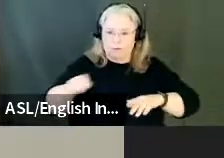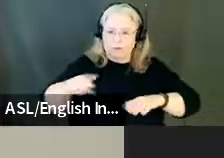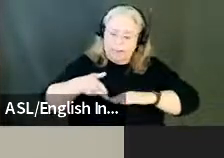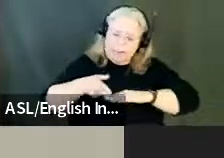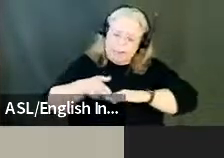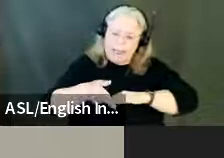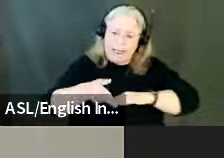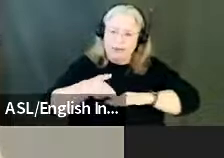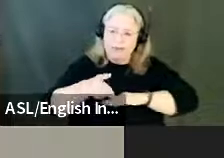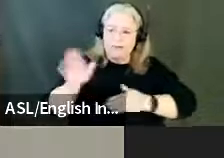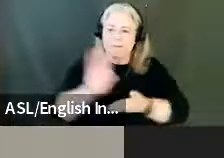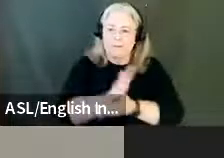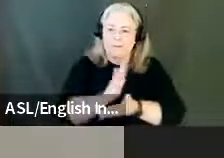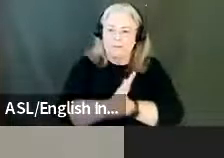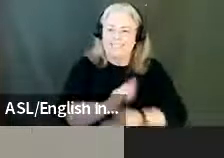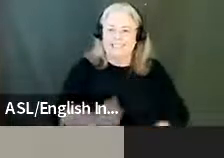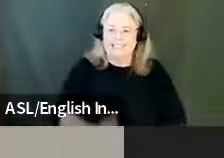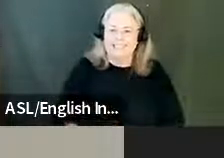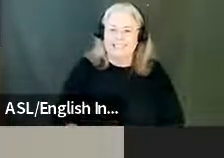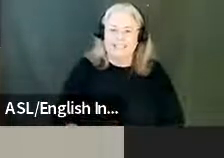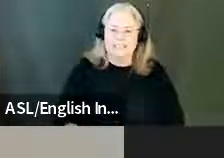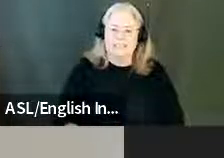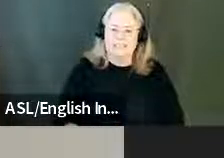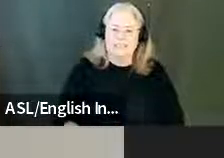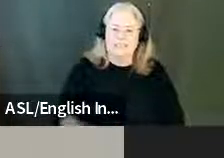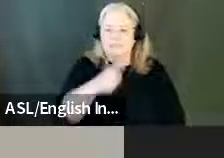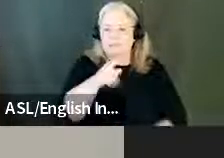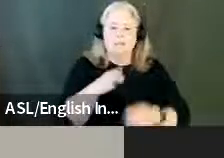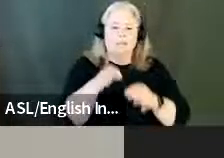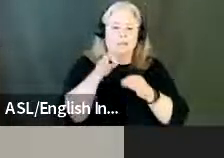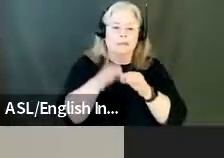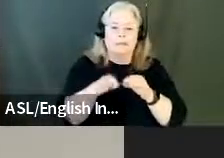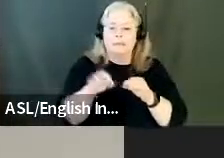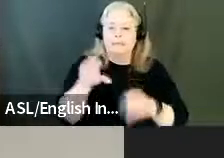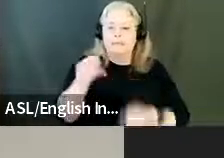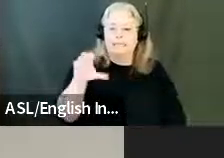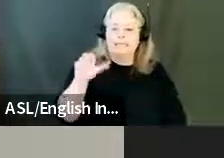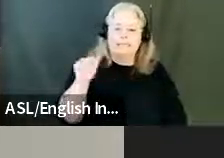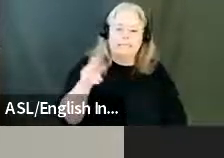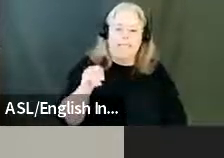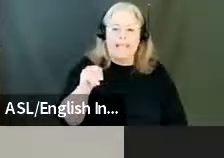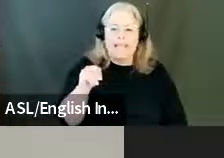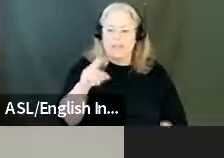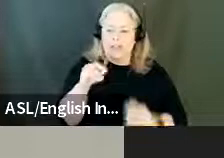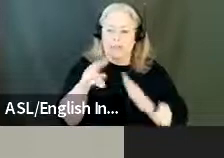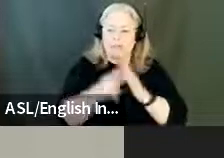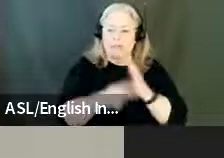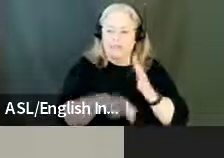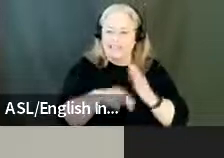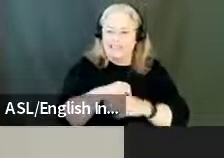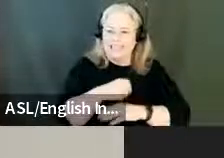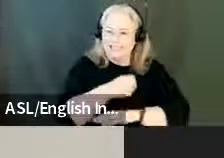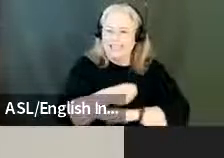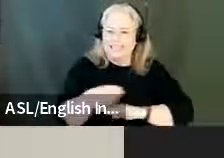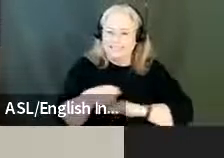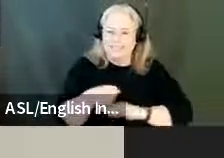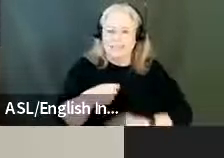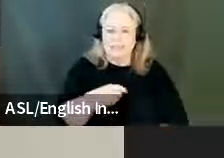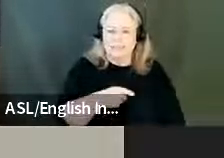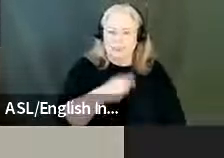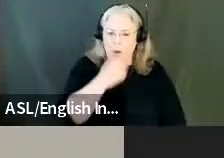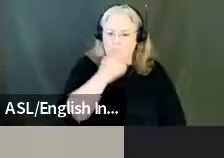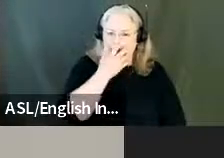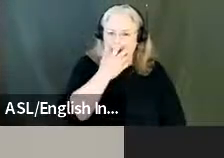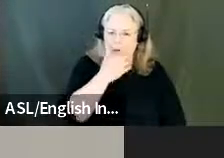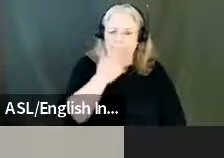papers up. This is a simple scan and read station that, guess what?